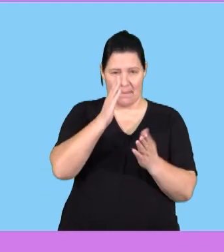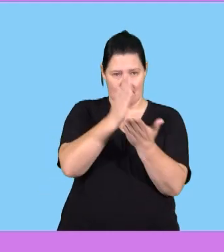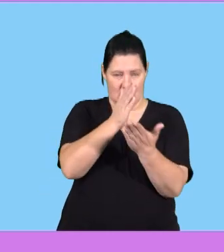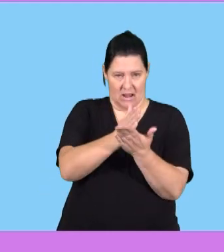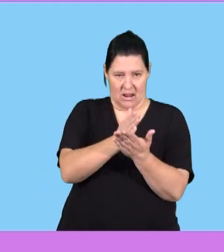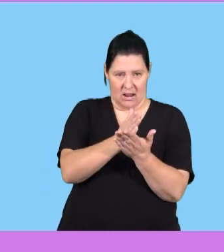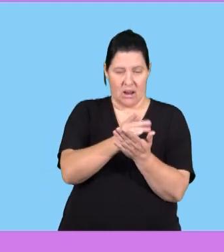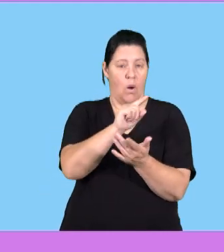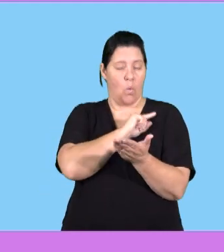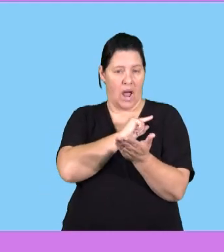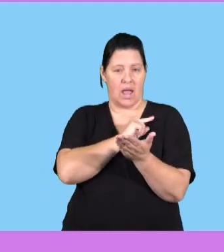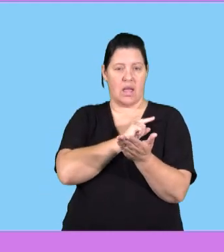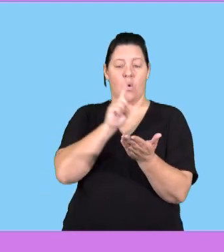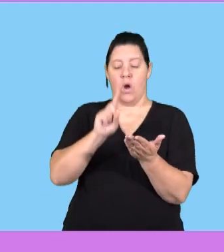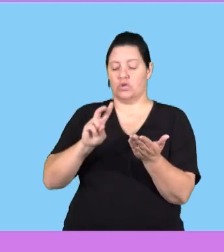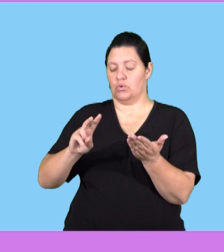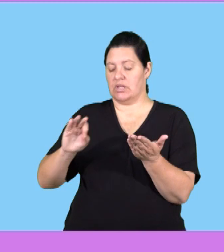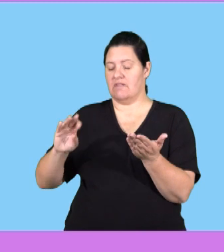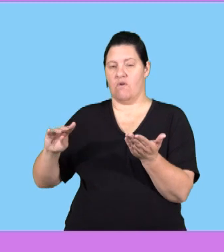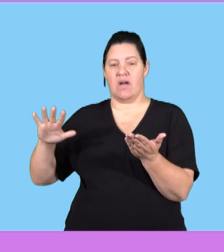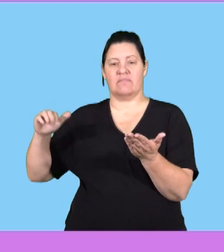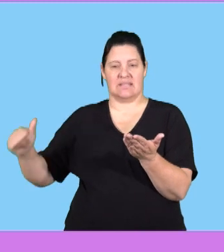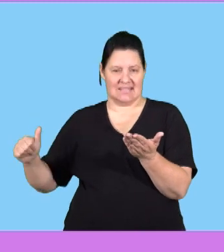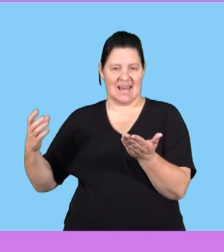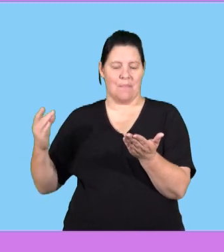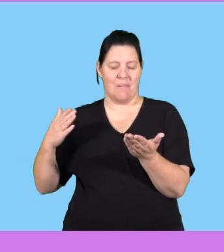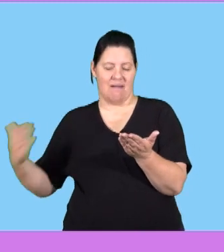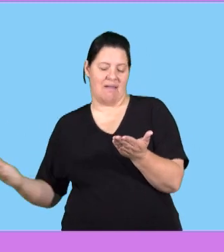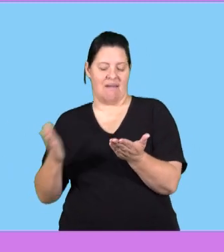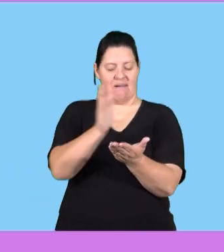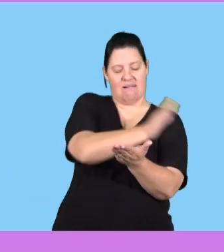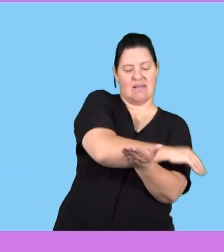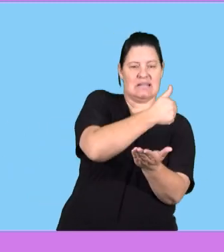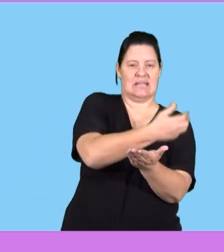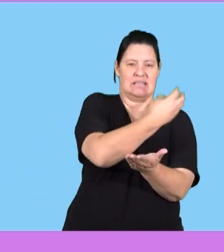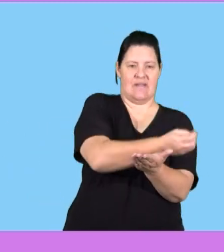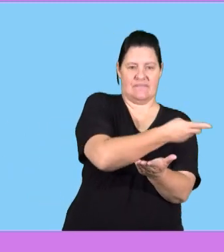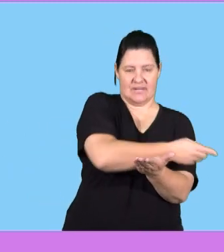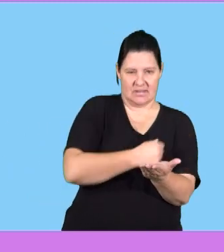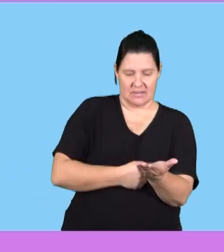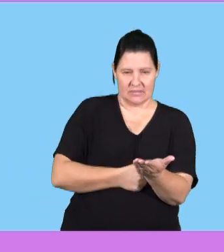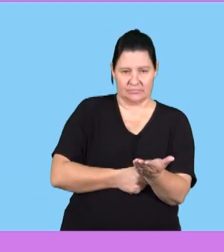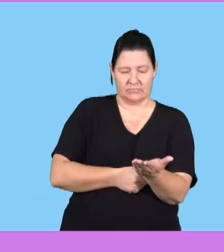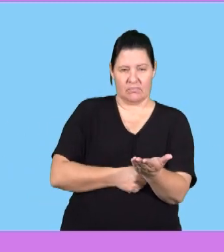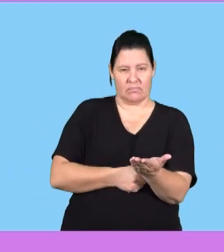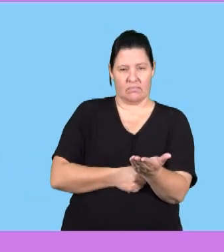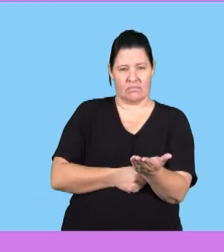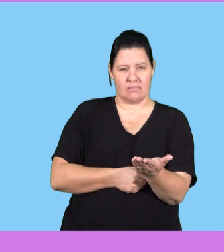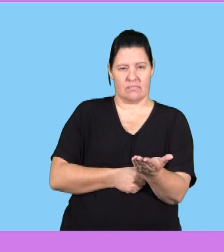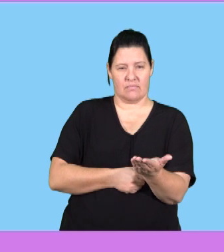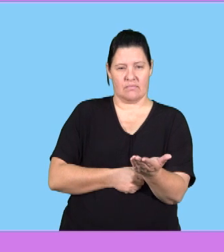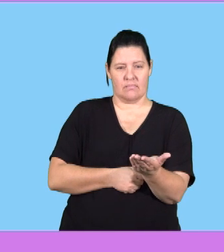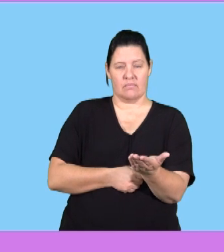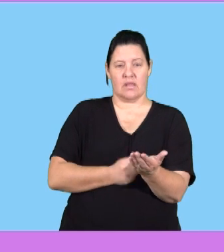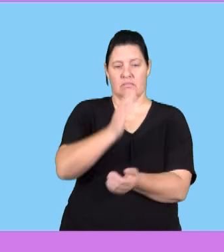will be exactly in the middle. Because now I'll have 1, 2, 3, 4, 5, 6 numbers on my right-hand side as well. So therefore,